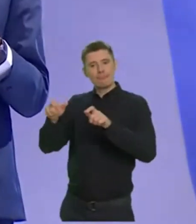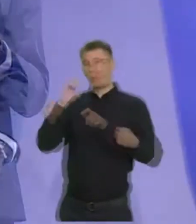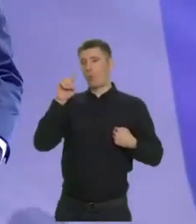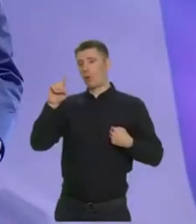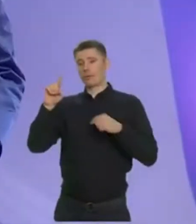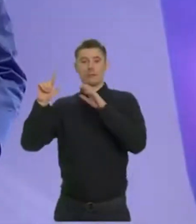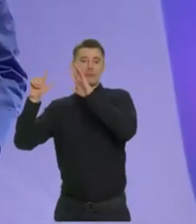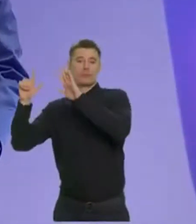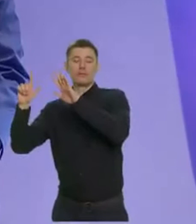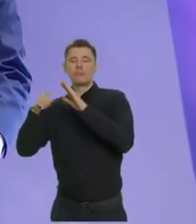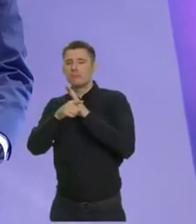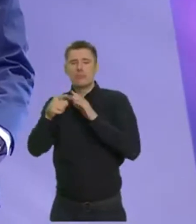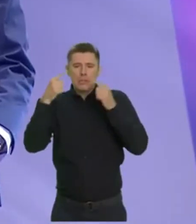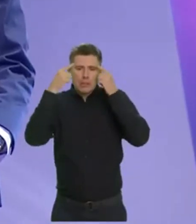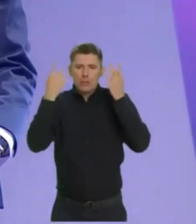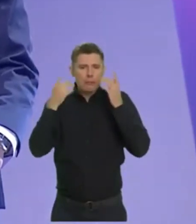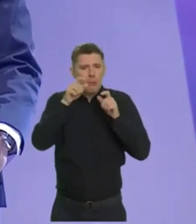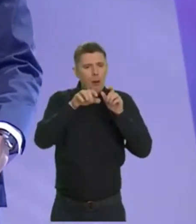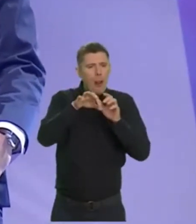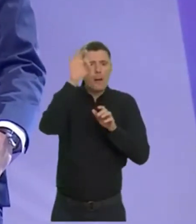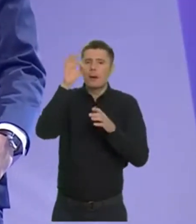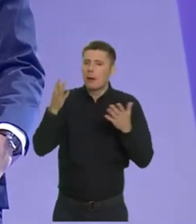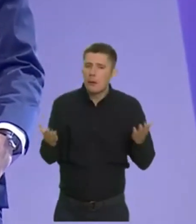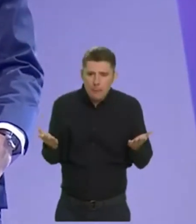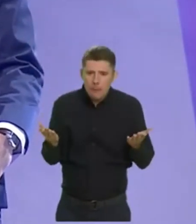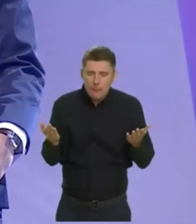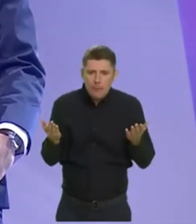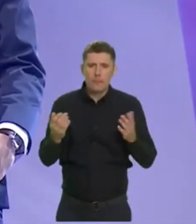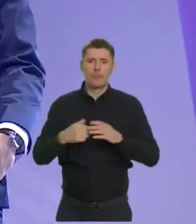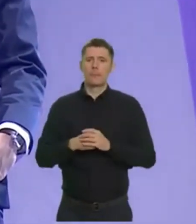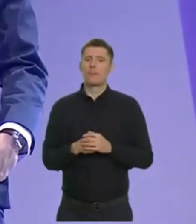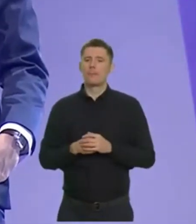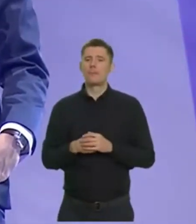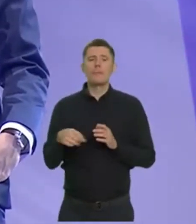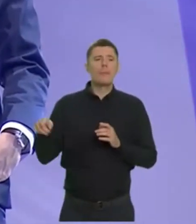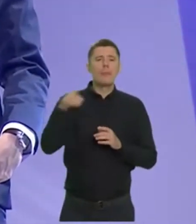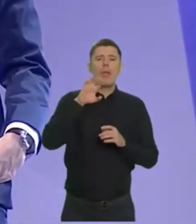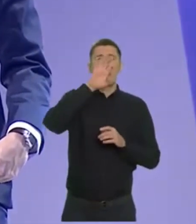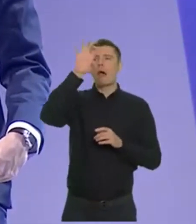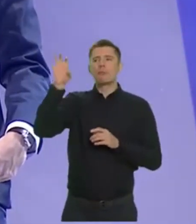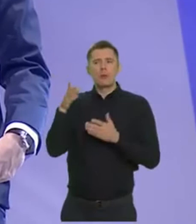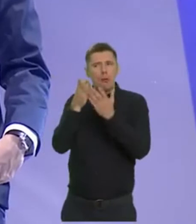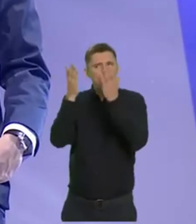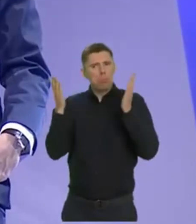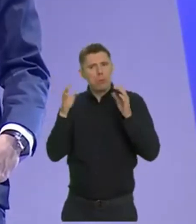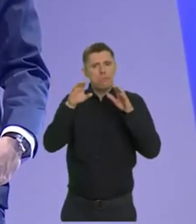themselves. Who do you think is going to be Miss Kindness? From which